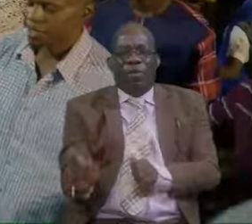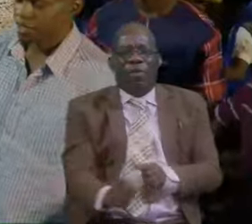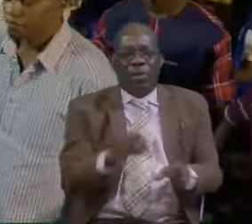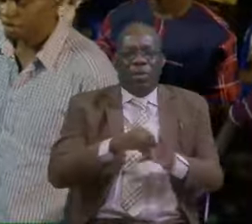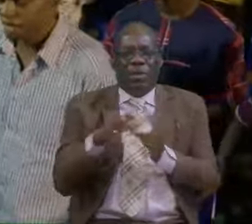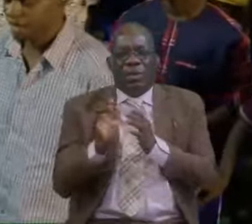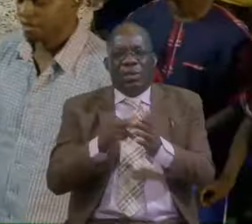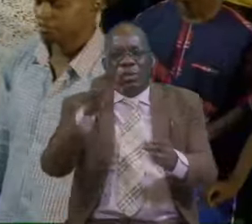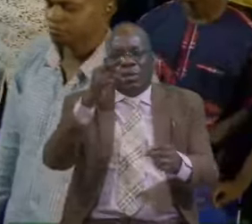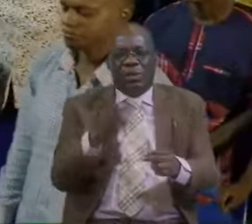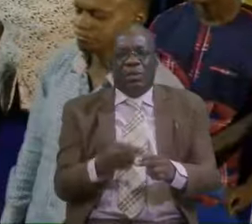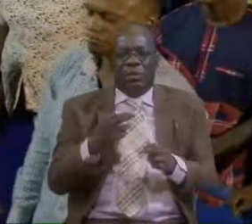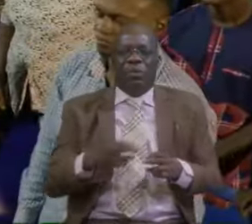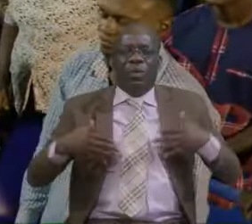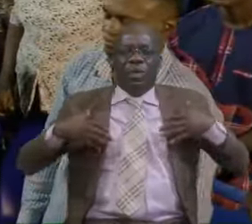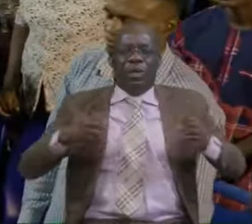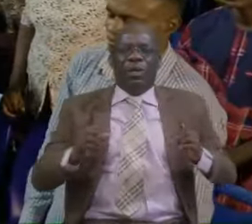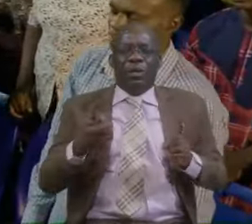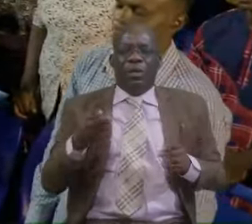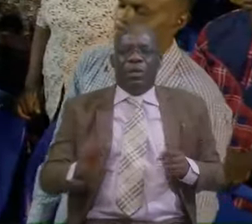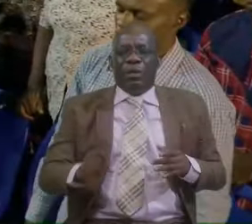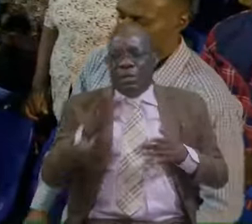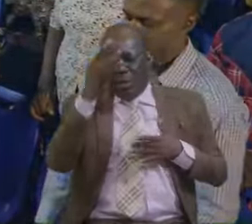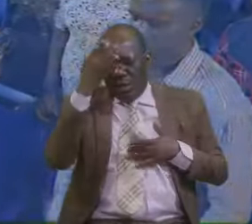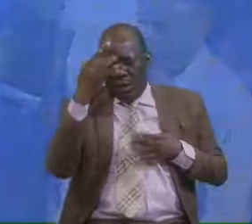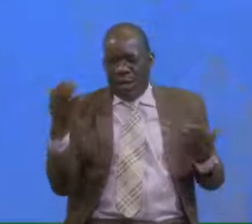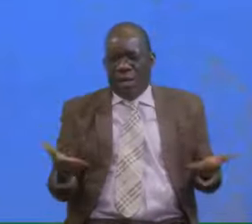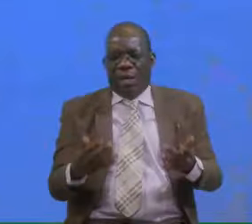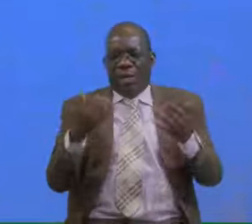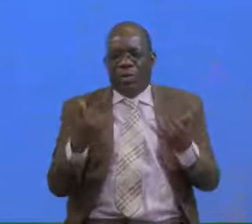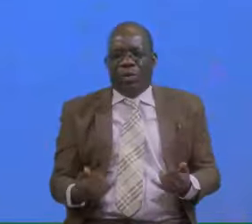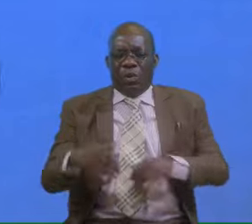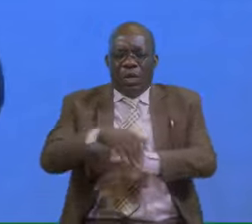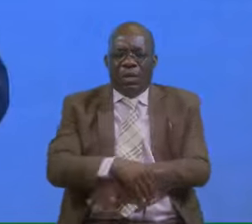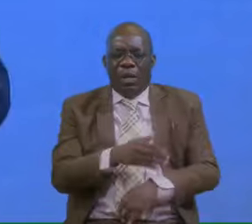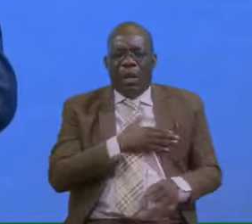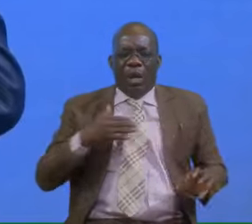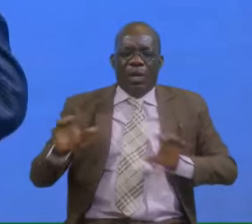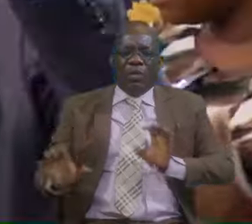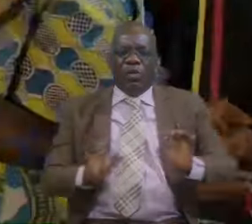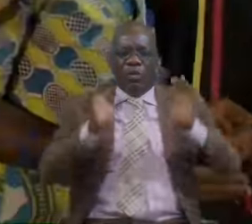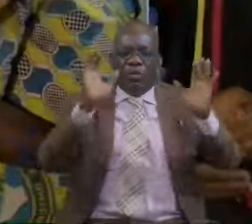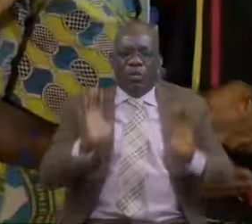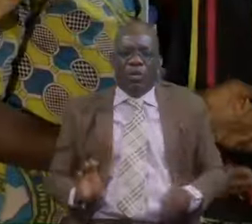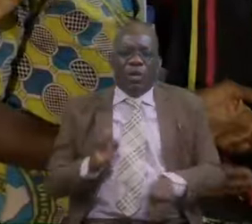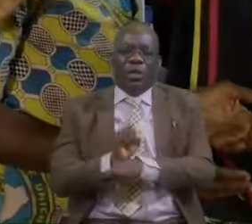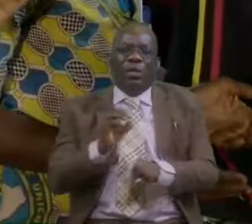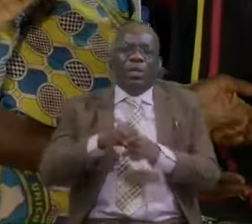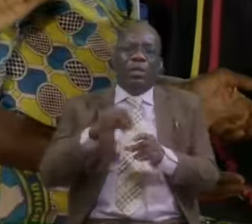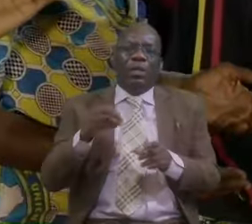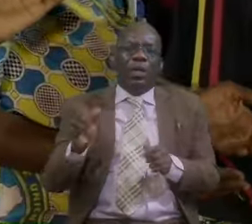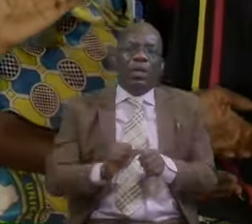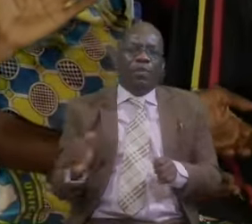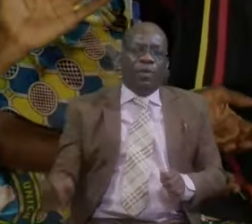name. Heal the sick here tonight and perform wonders in every life. Thank you,